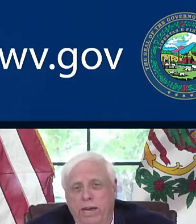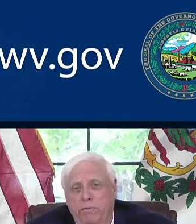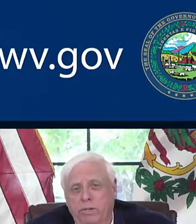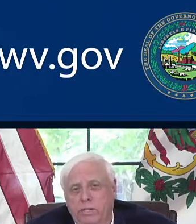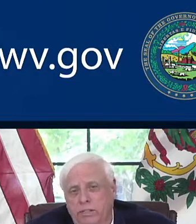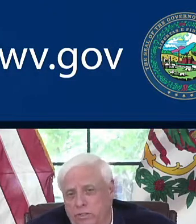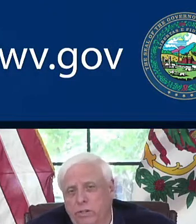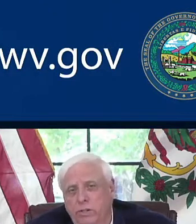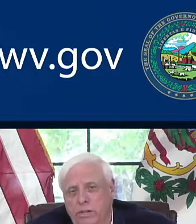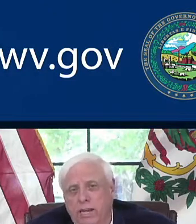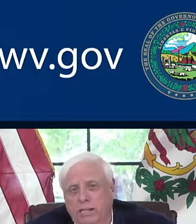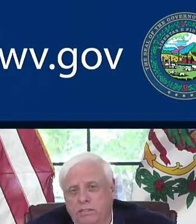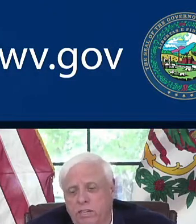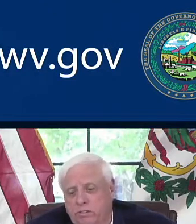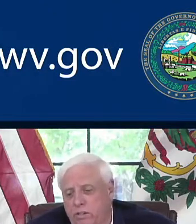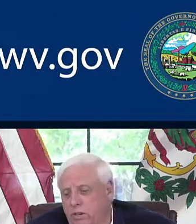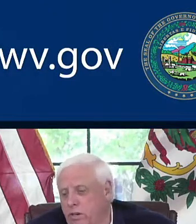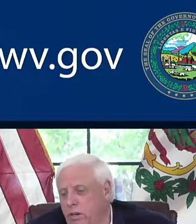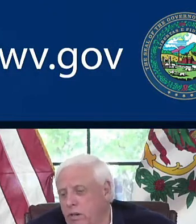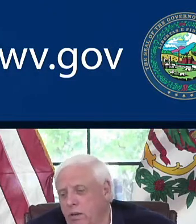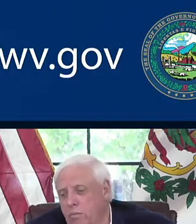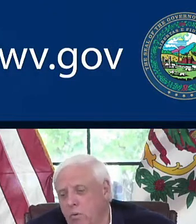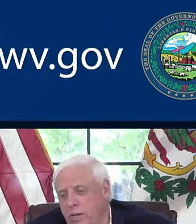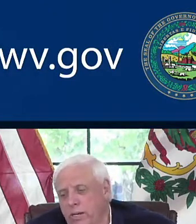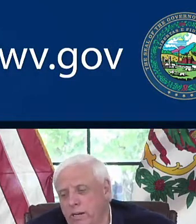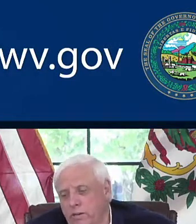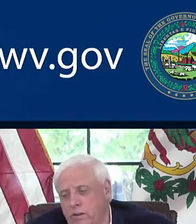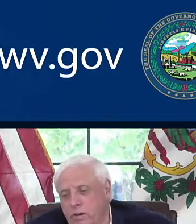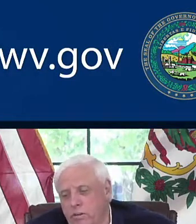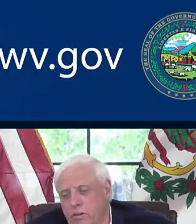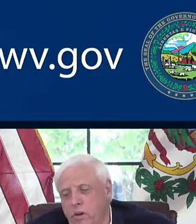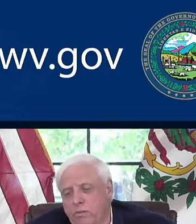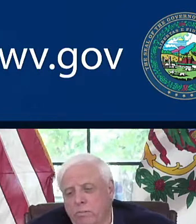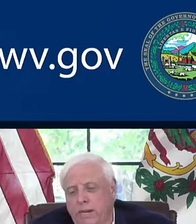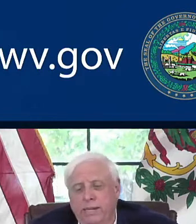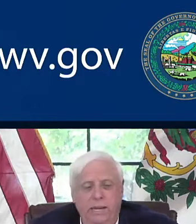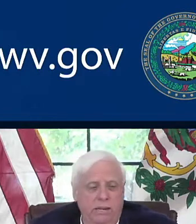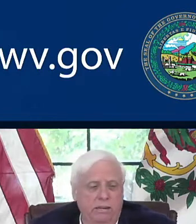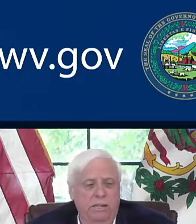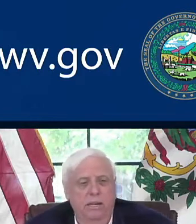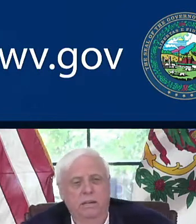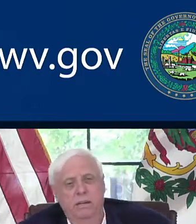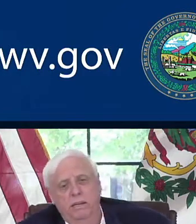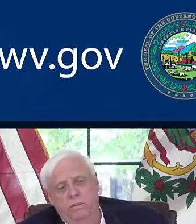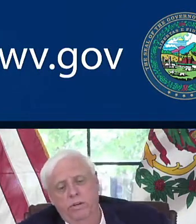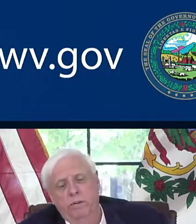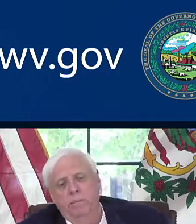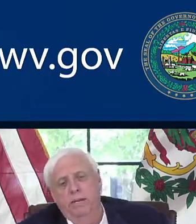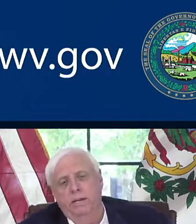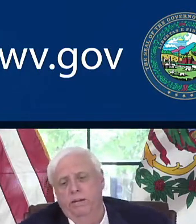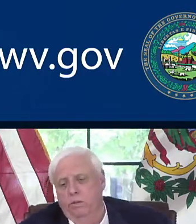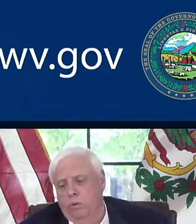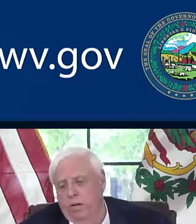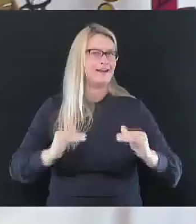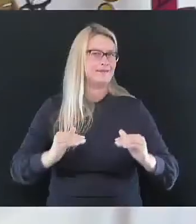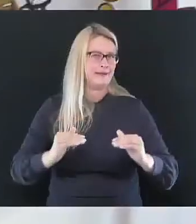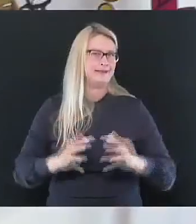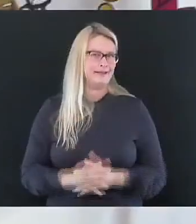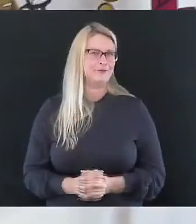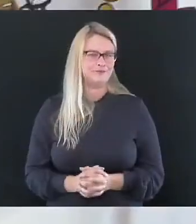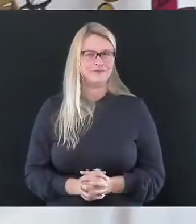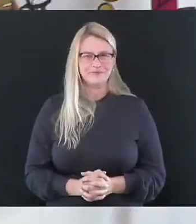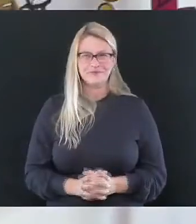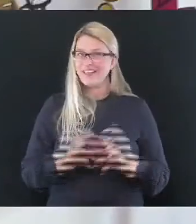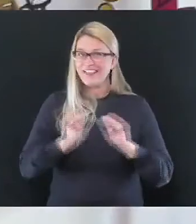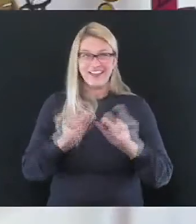national average, and it's good. Like I said, it's good, but we needed to start curving back down and trending back down the other way. But